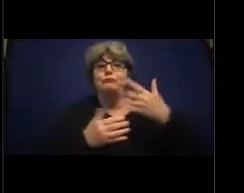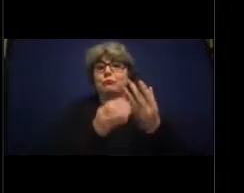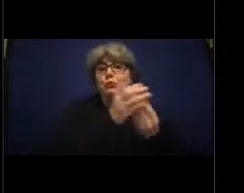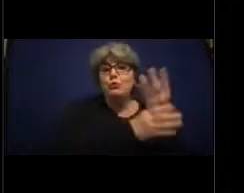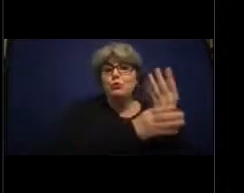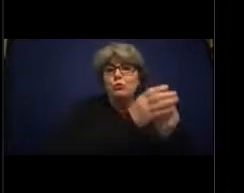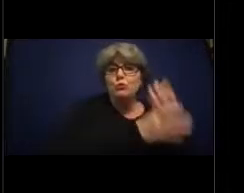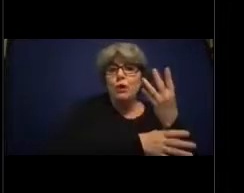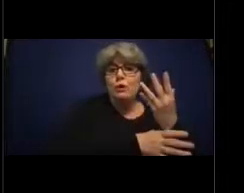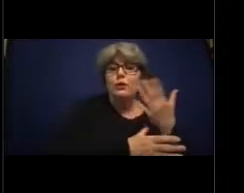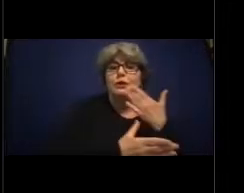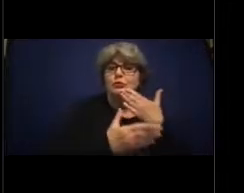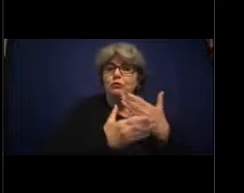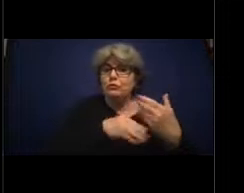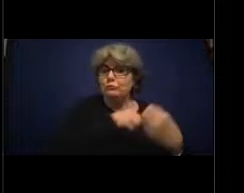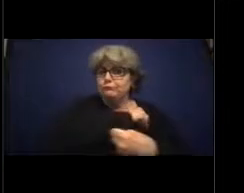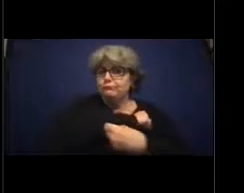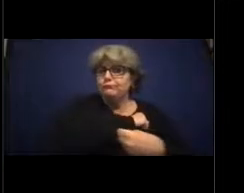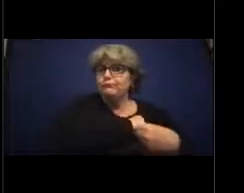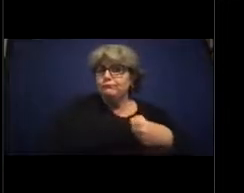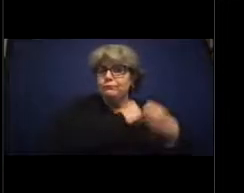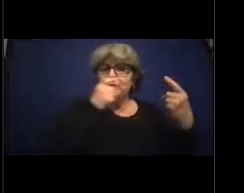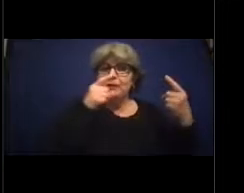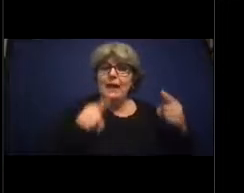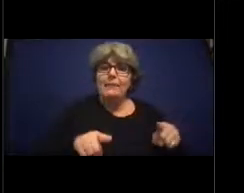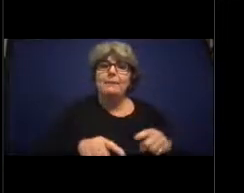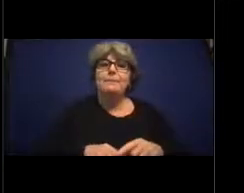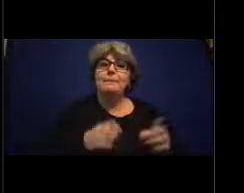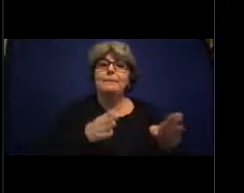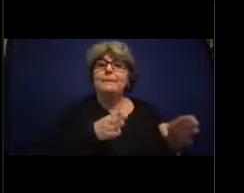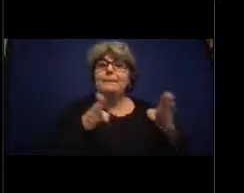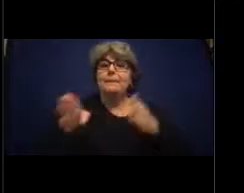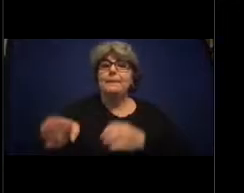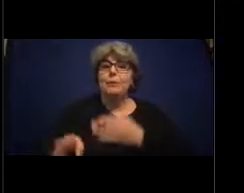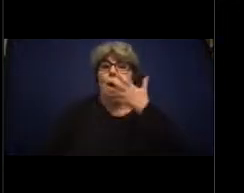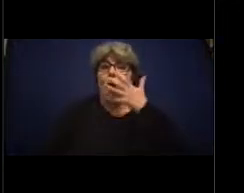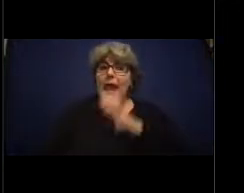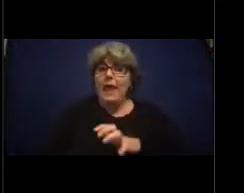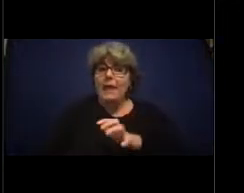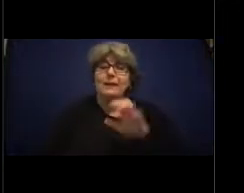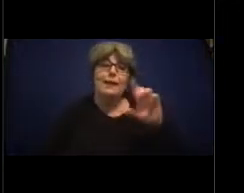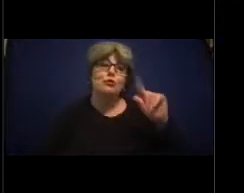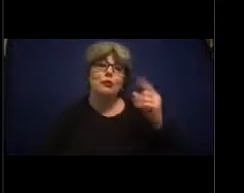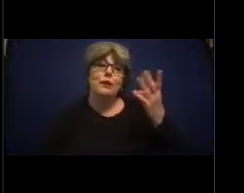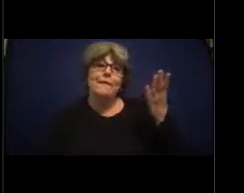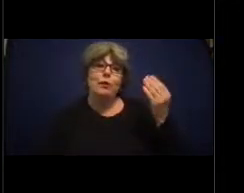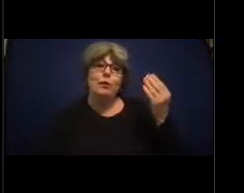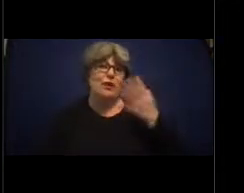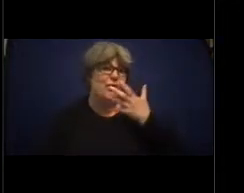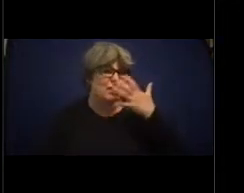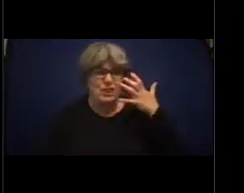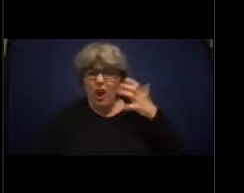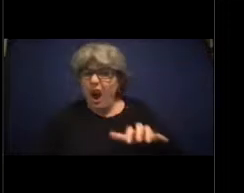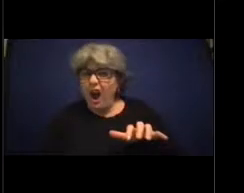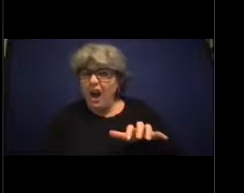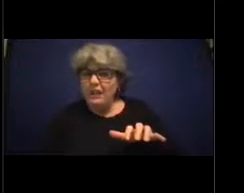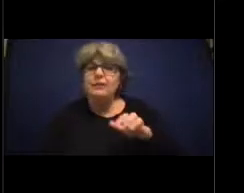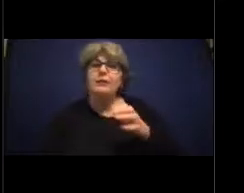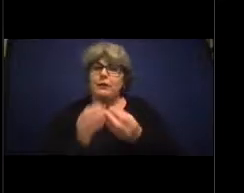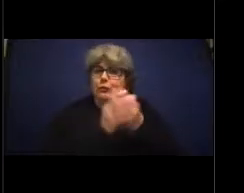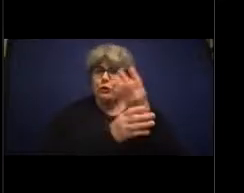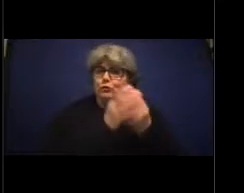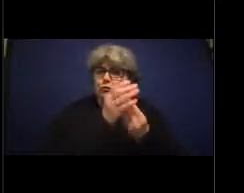They're really foundational to making that habitat. And when the heat wave came in 2014, it was just too hot for kelp to grow. We